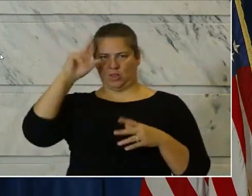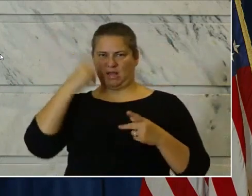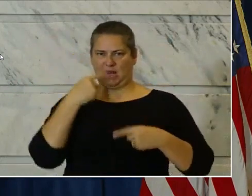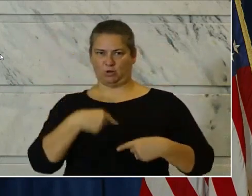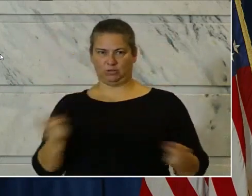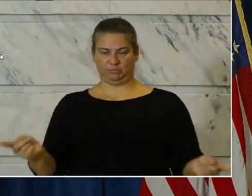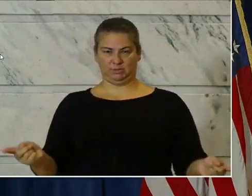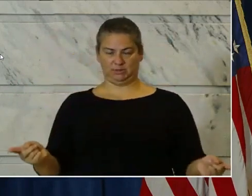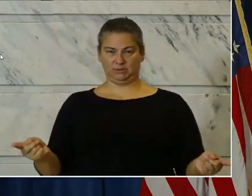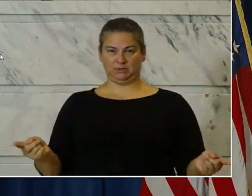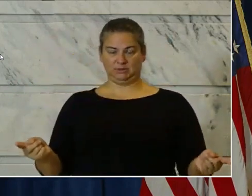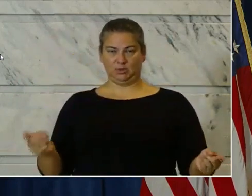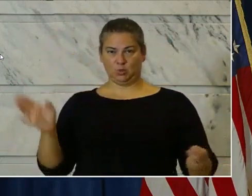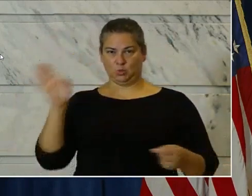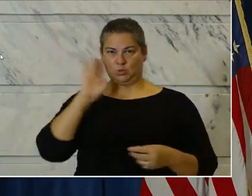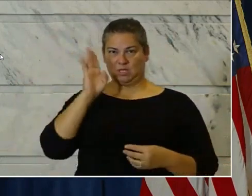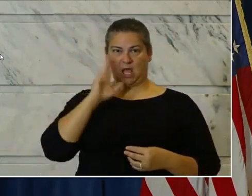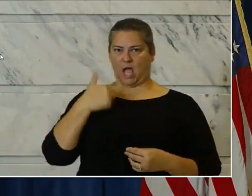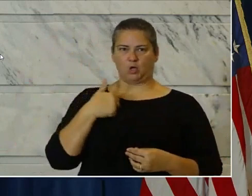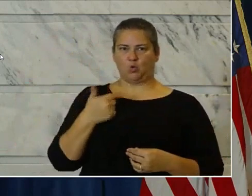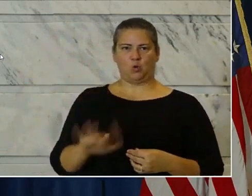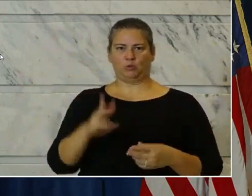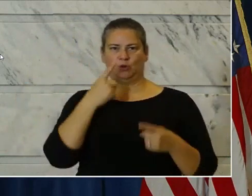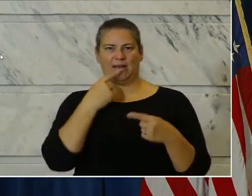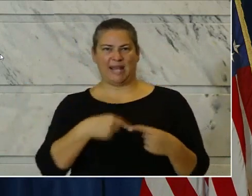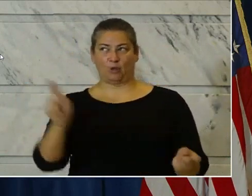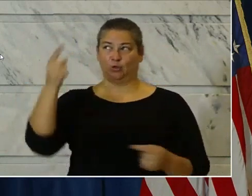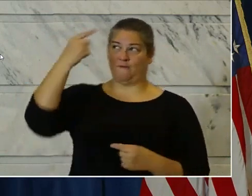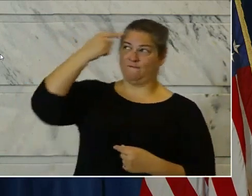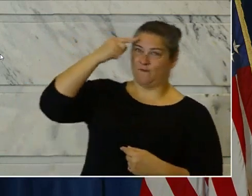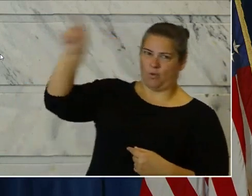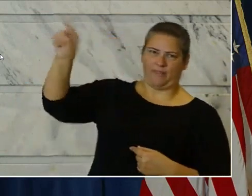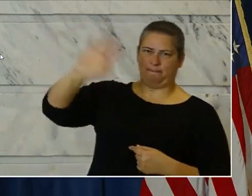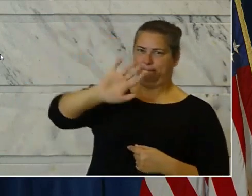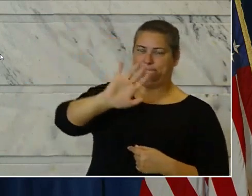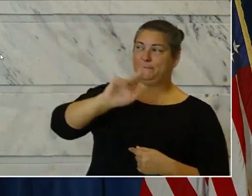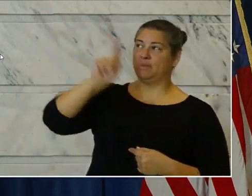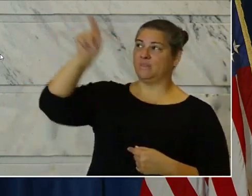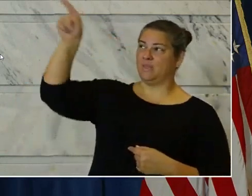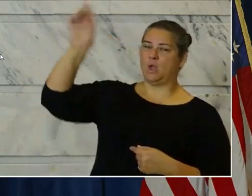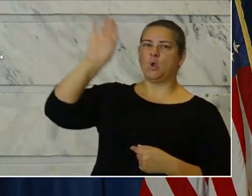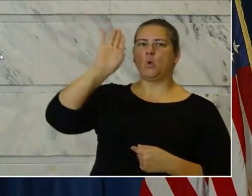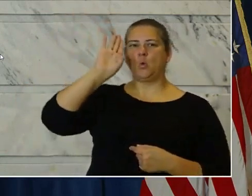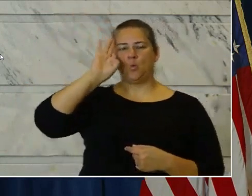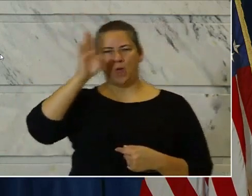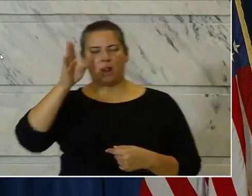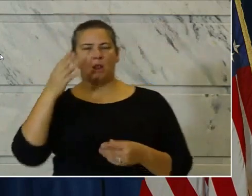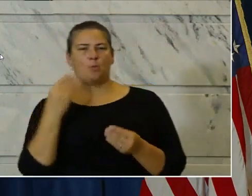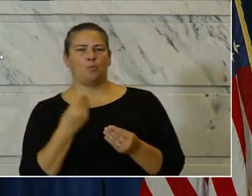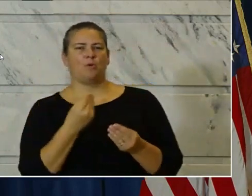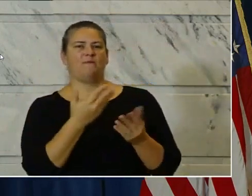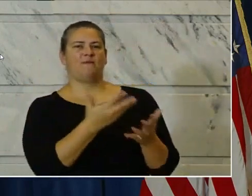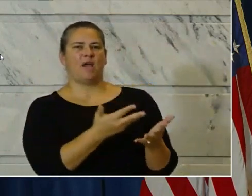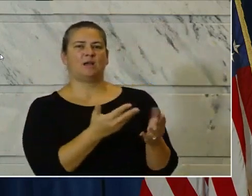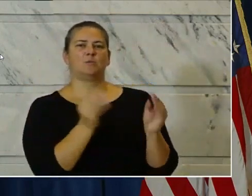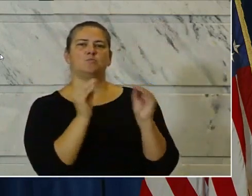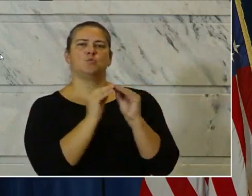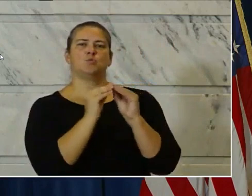their announcement from them. It's going to involve them providing some additional means that we can use to